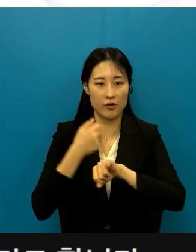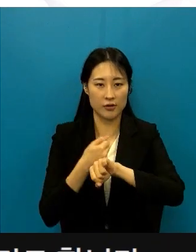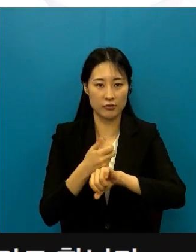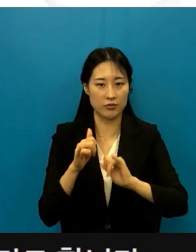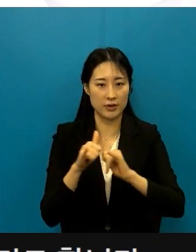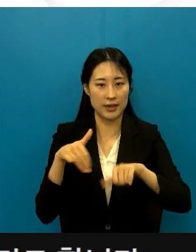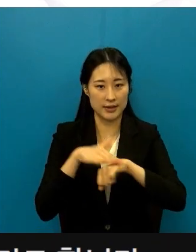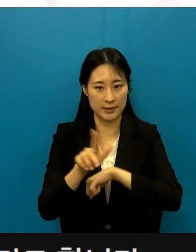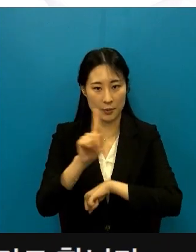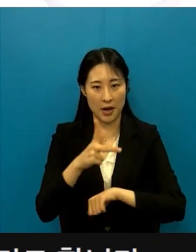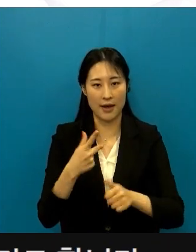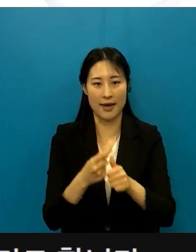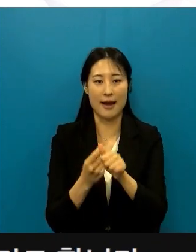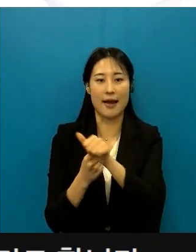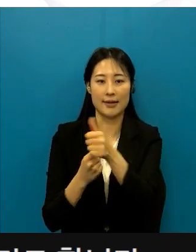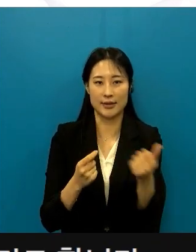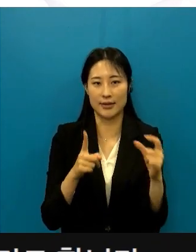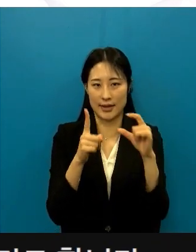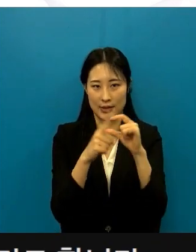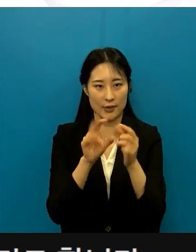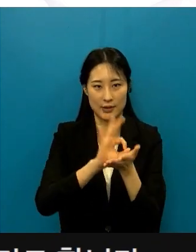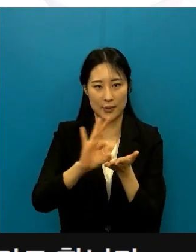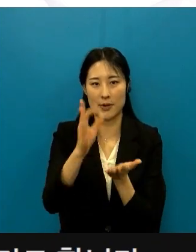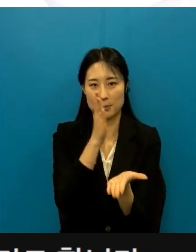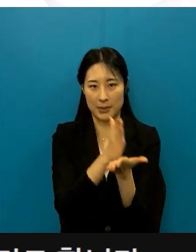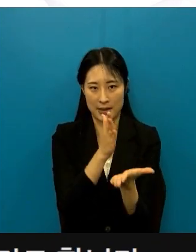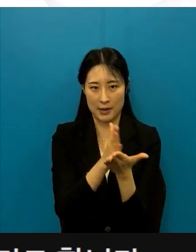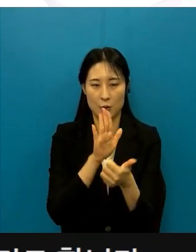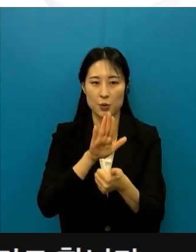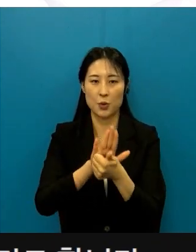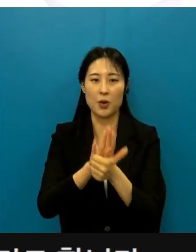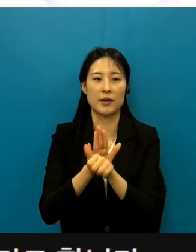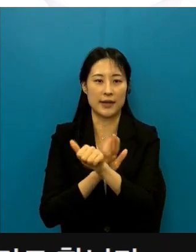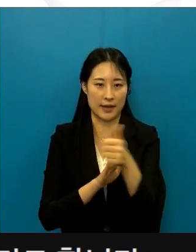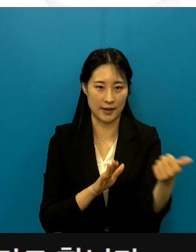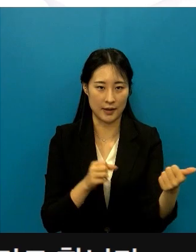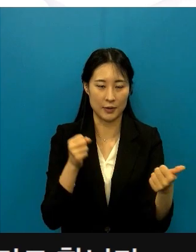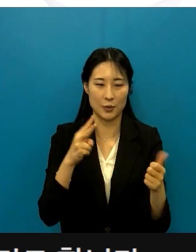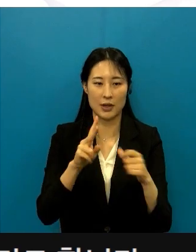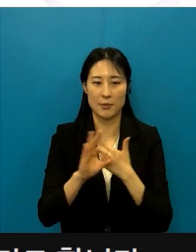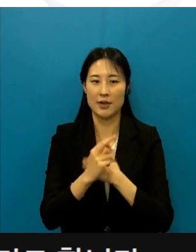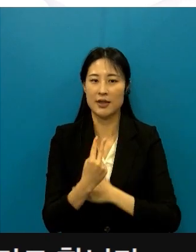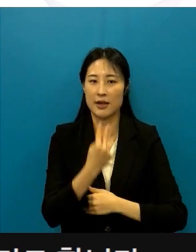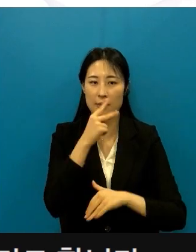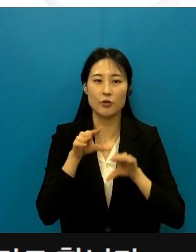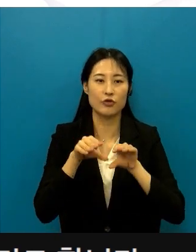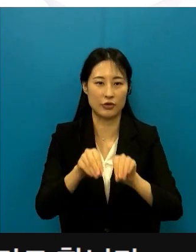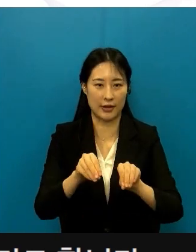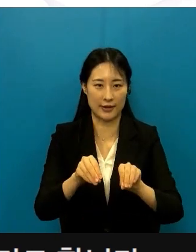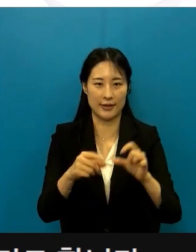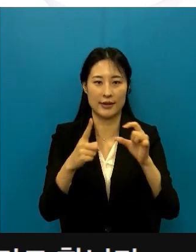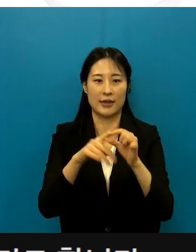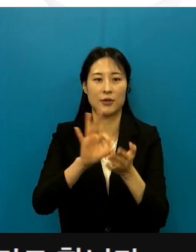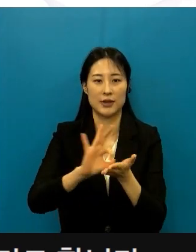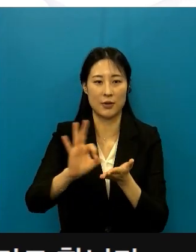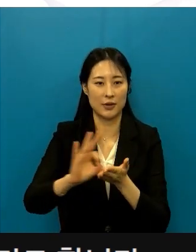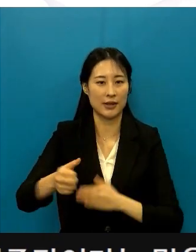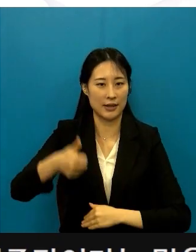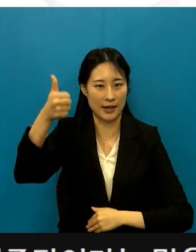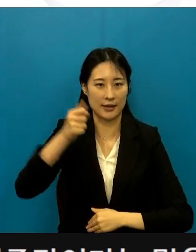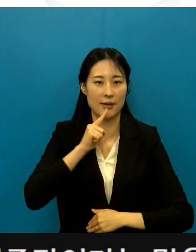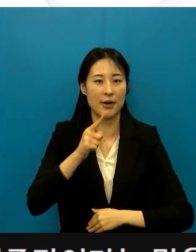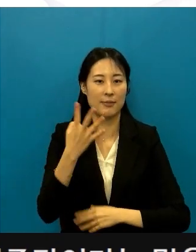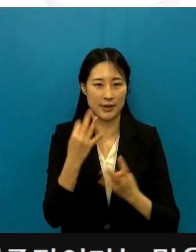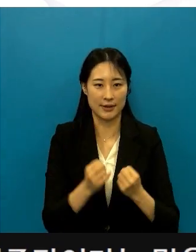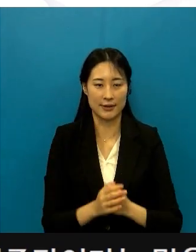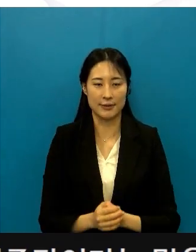assisted dying, or termination of life, how the Netherlands describes it as such in their